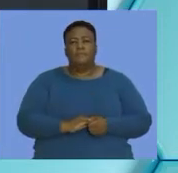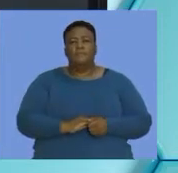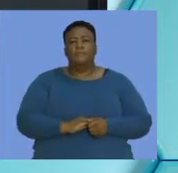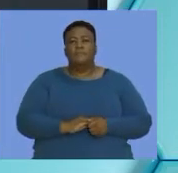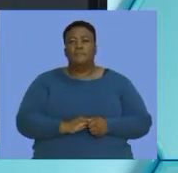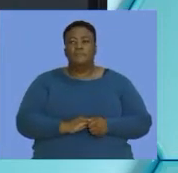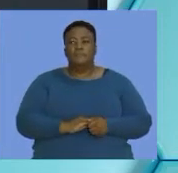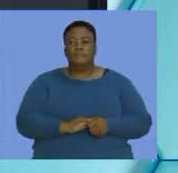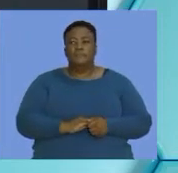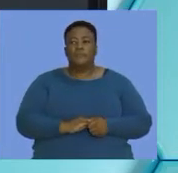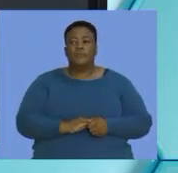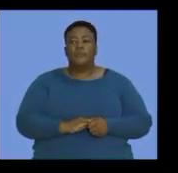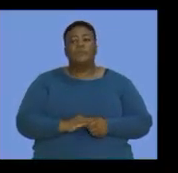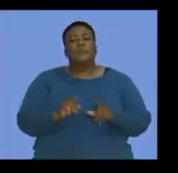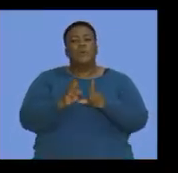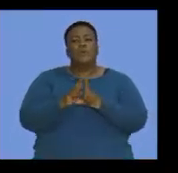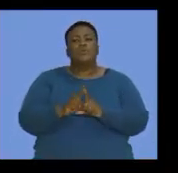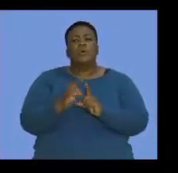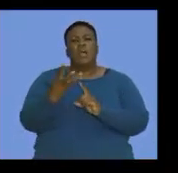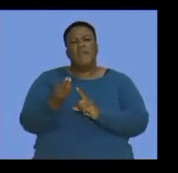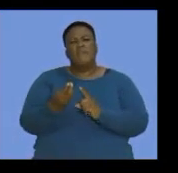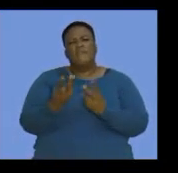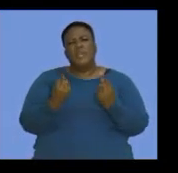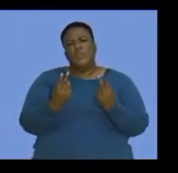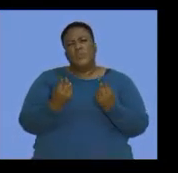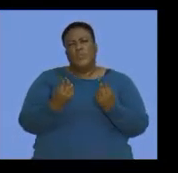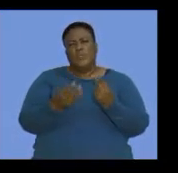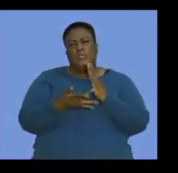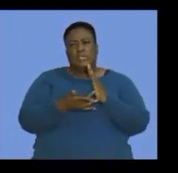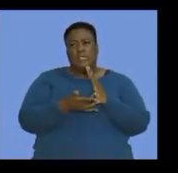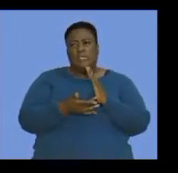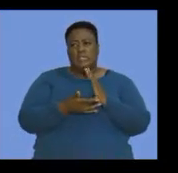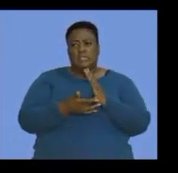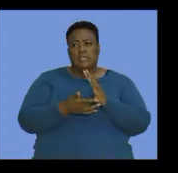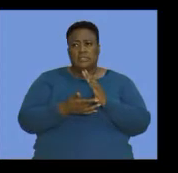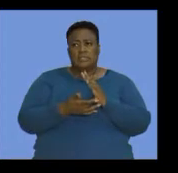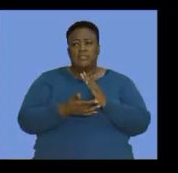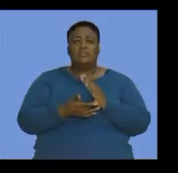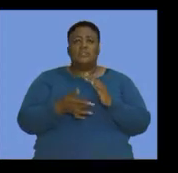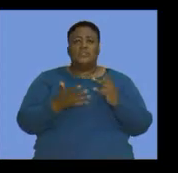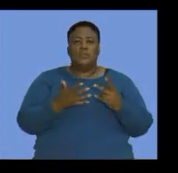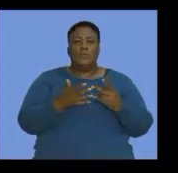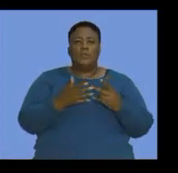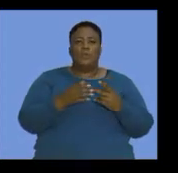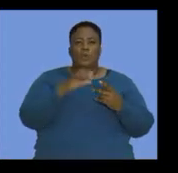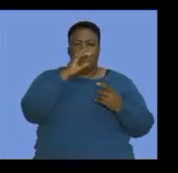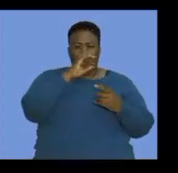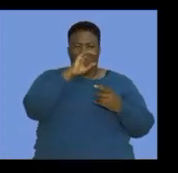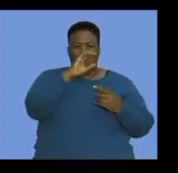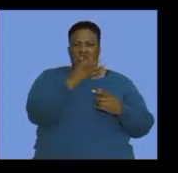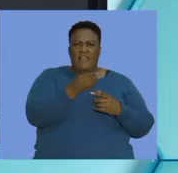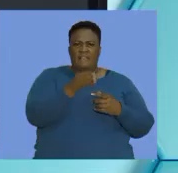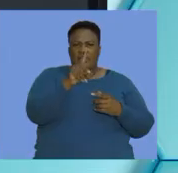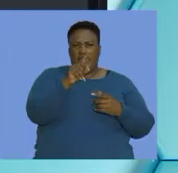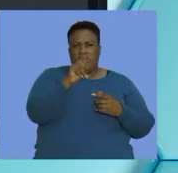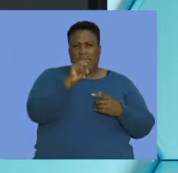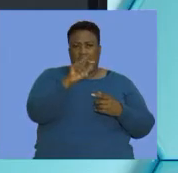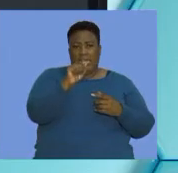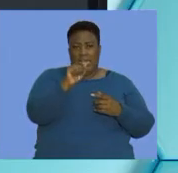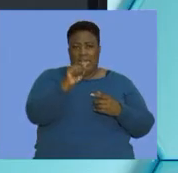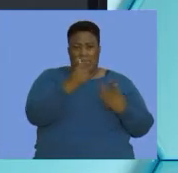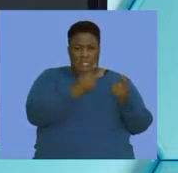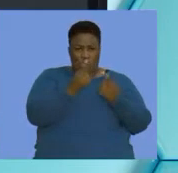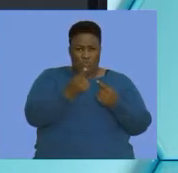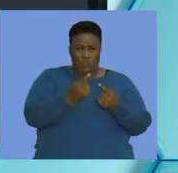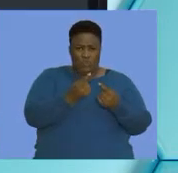poached. However, there are new techniques that have been involved where the rhino horns have been DNA fingerprinted, or rhinos have